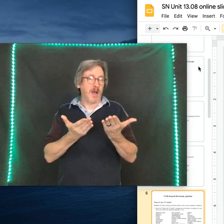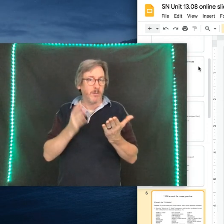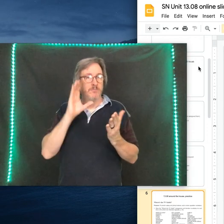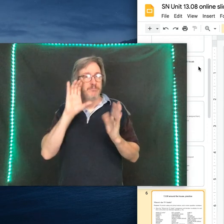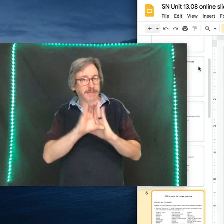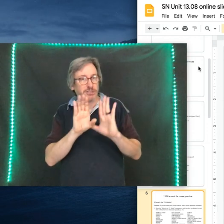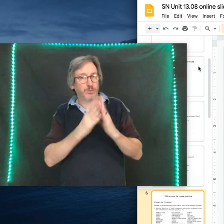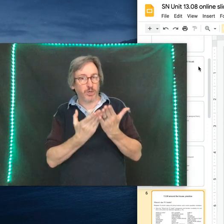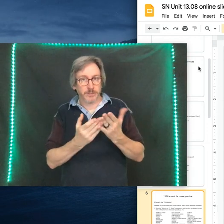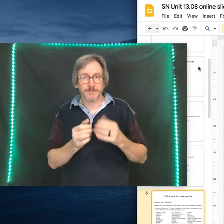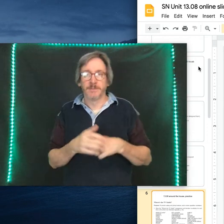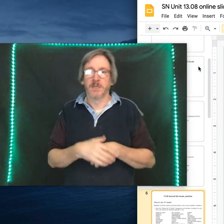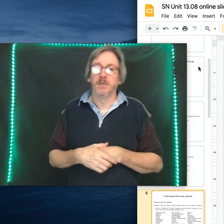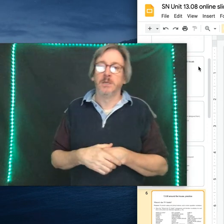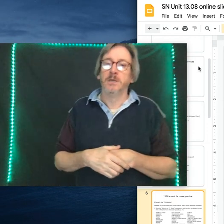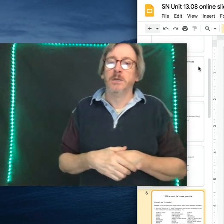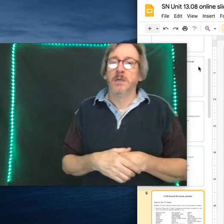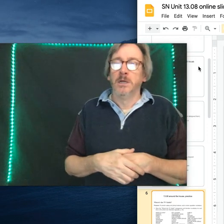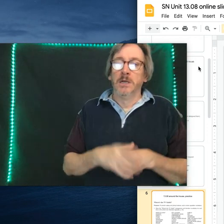Photo album. Picture book.